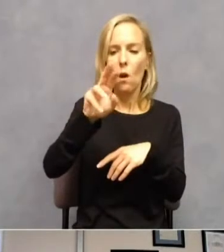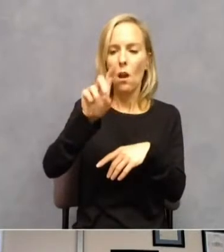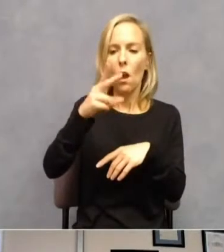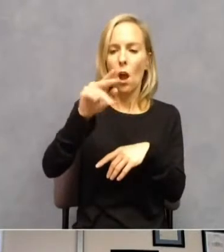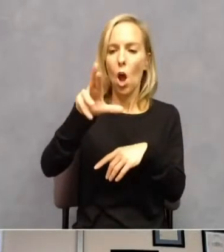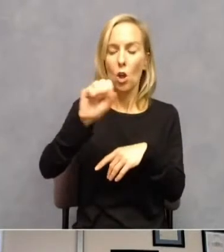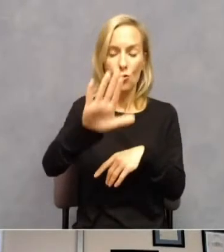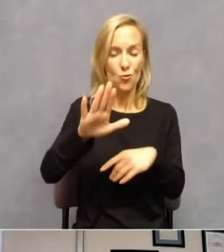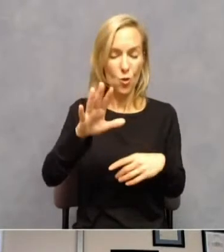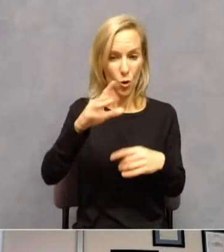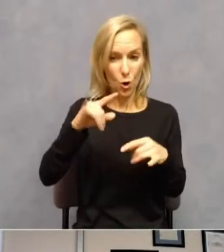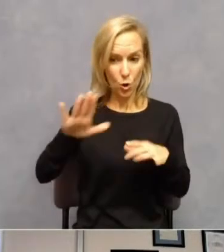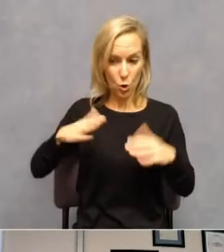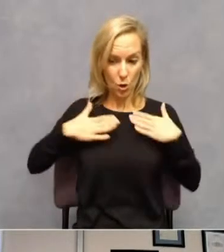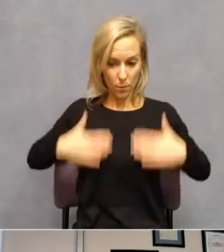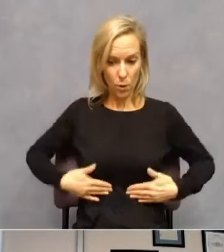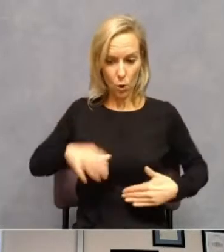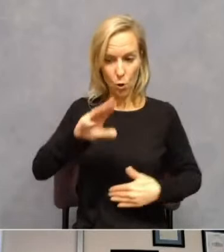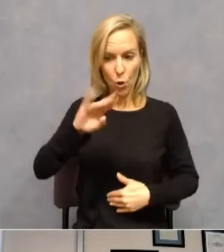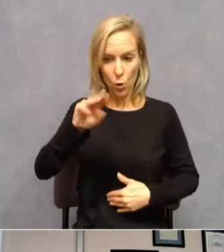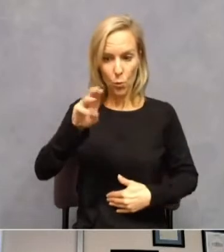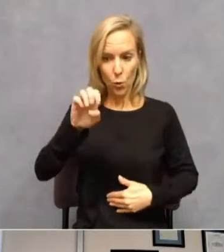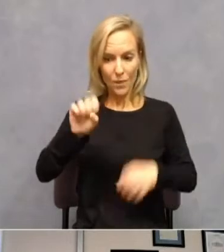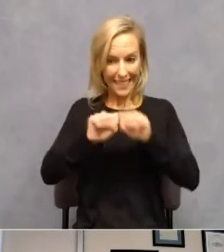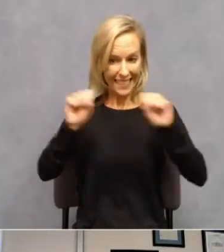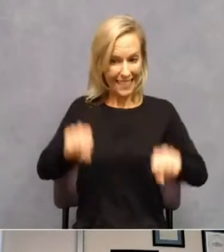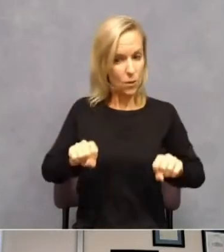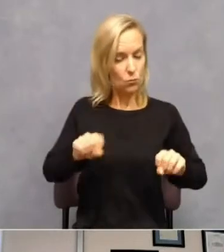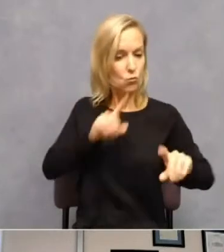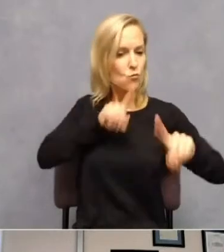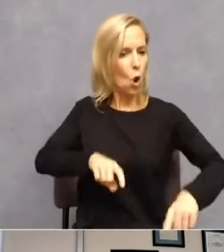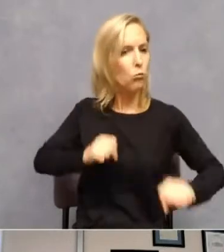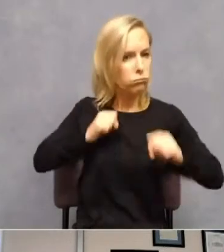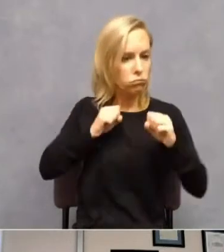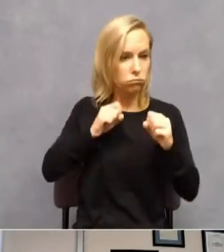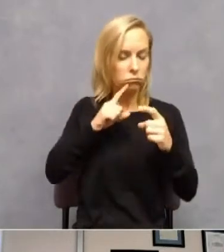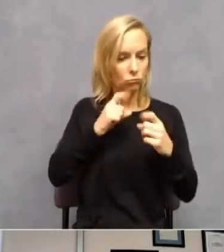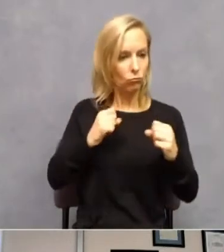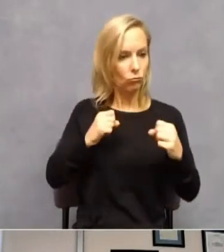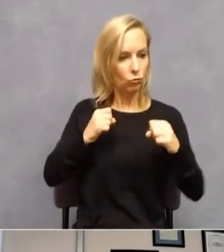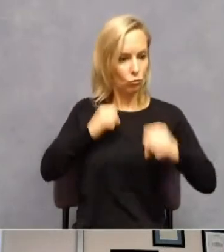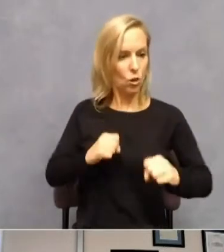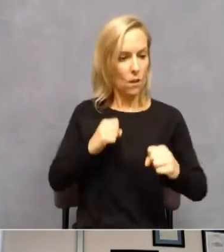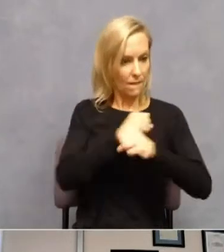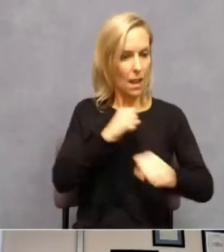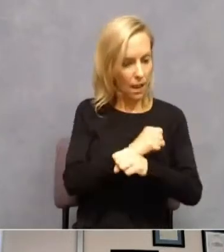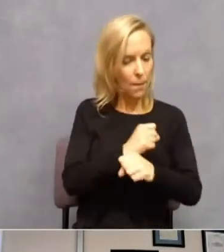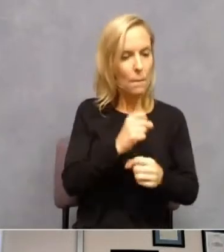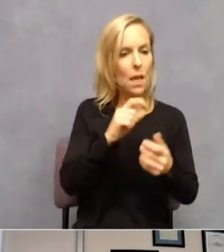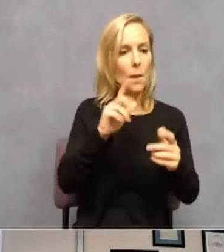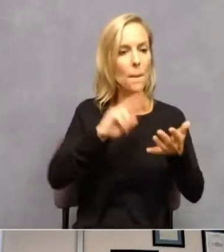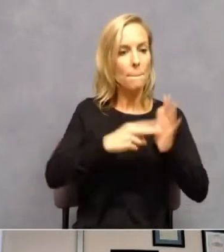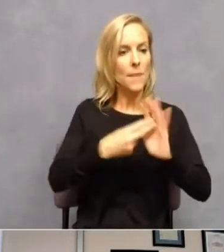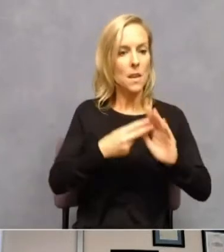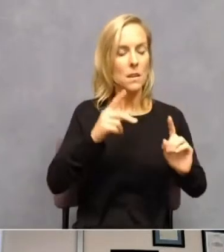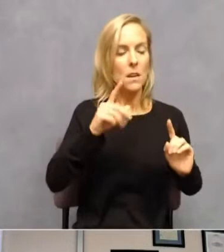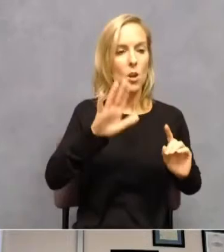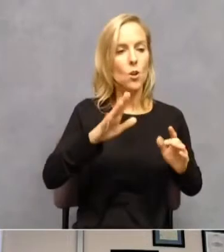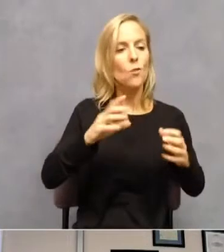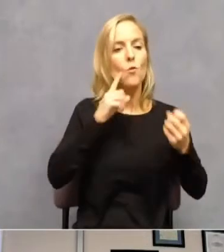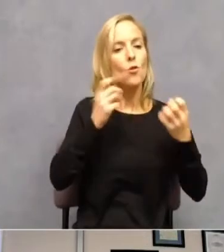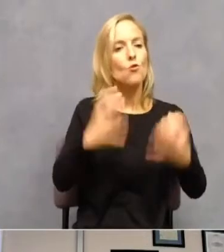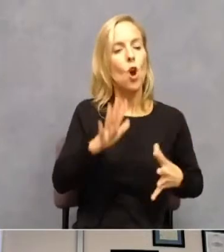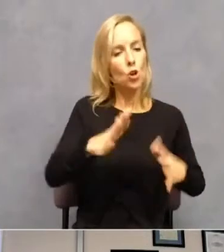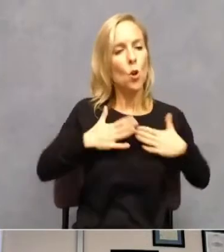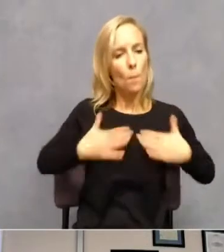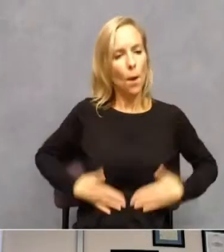system responds really strongly and continues to cause your body problems for weeks or even months afterwards. And